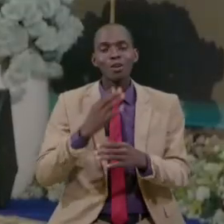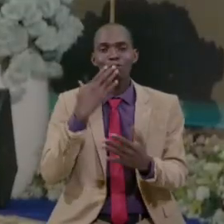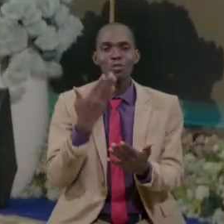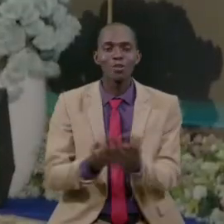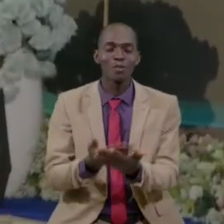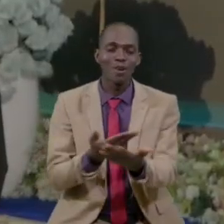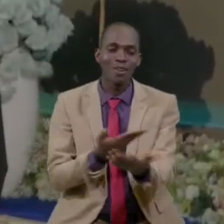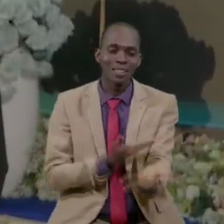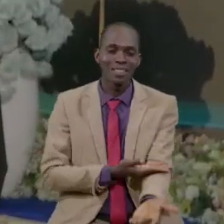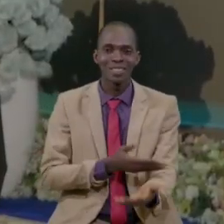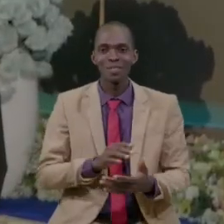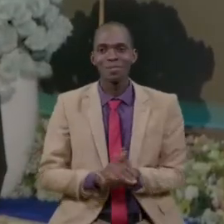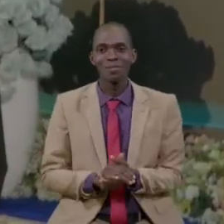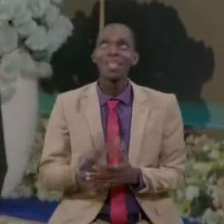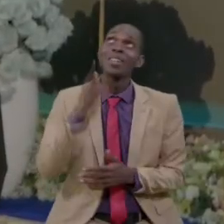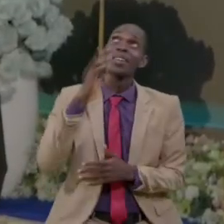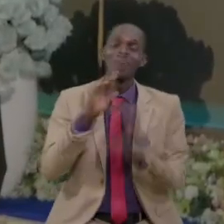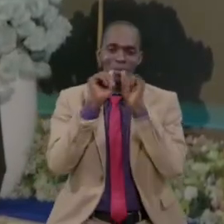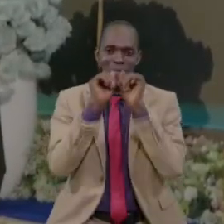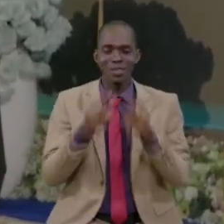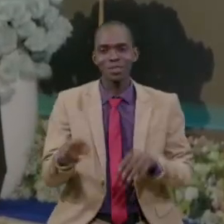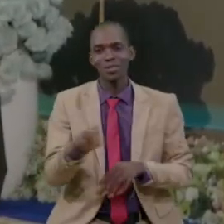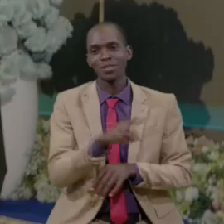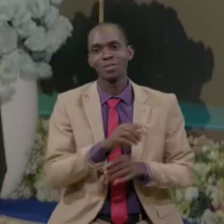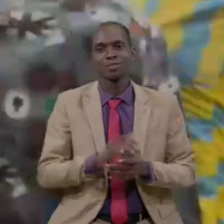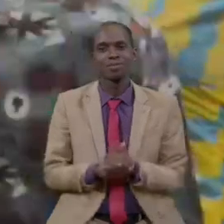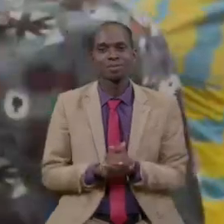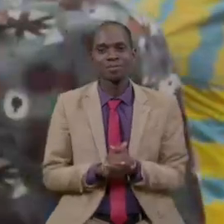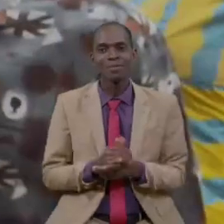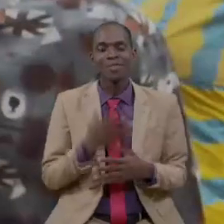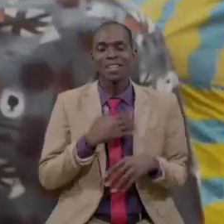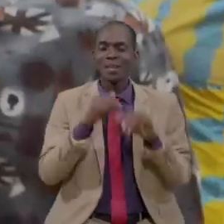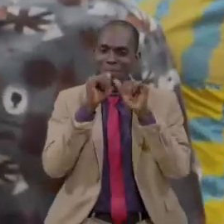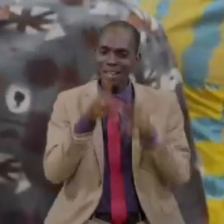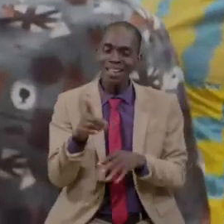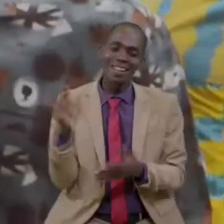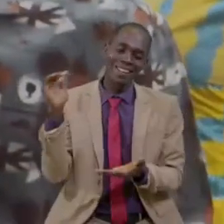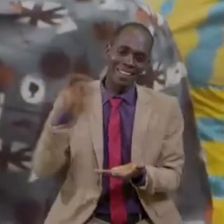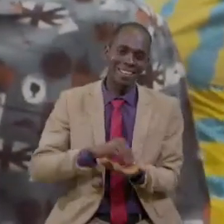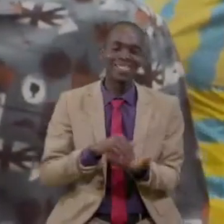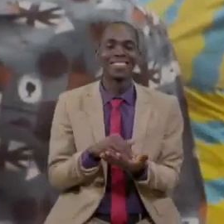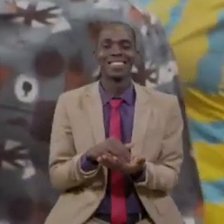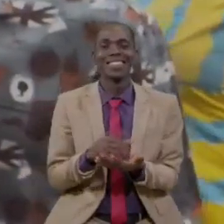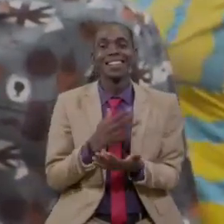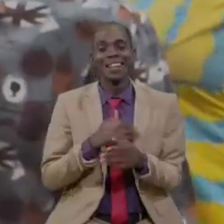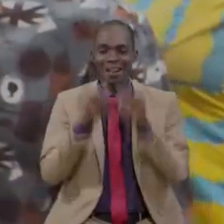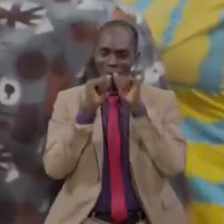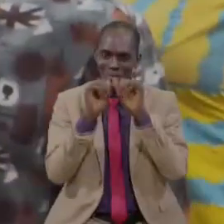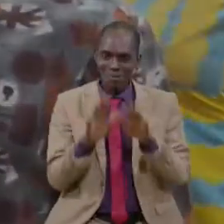God bless you. And bless you again. And bless you every day.